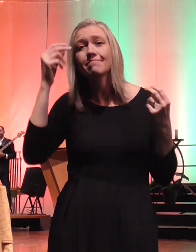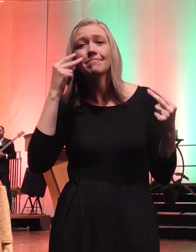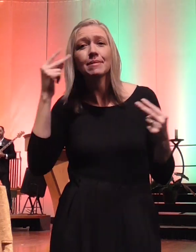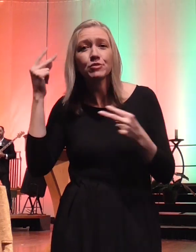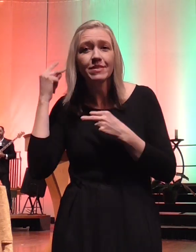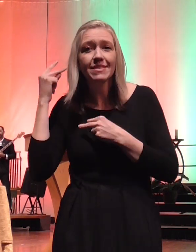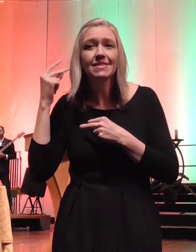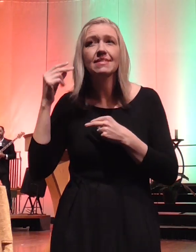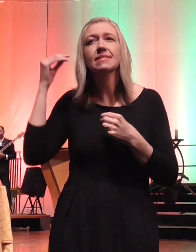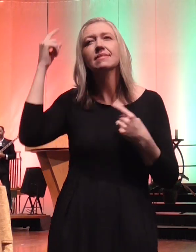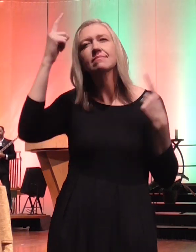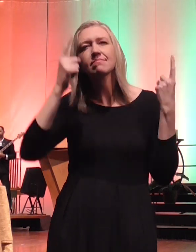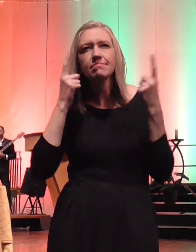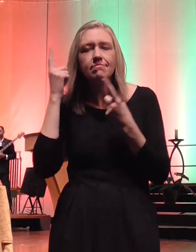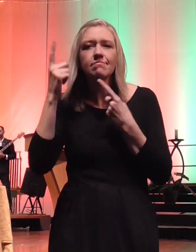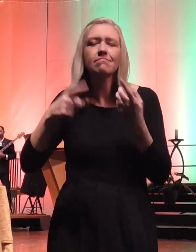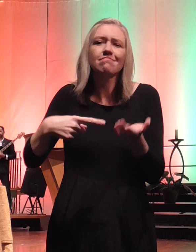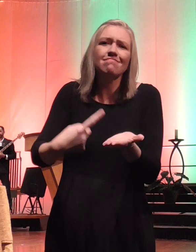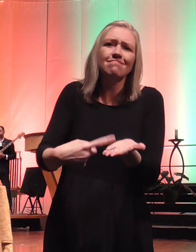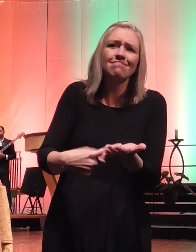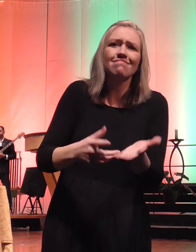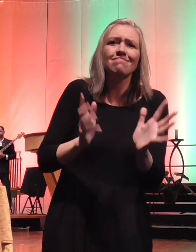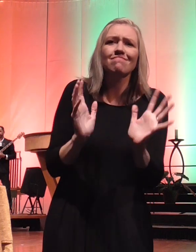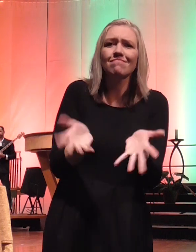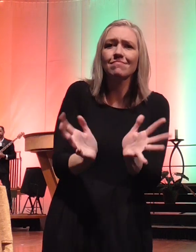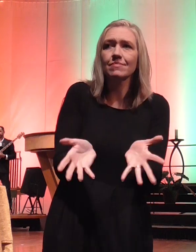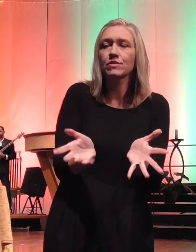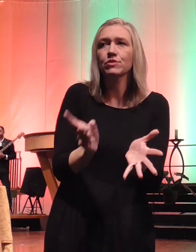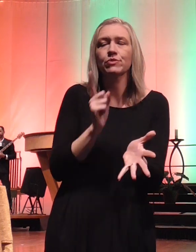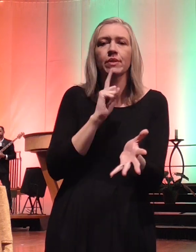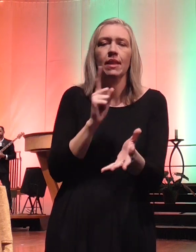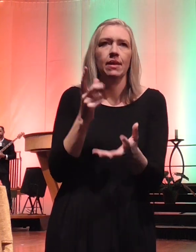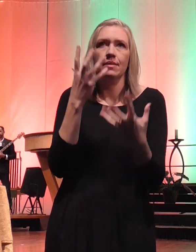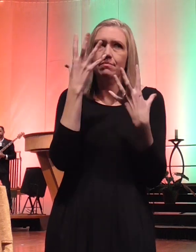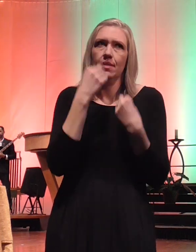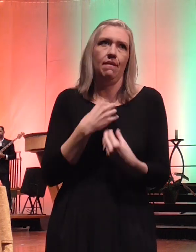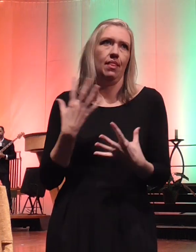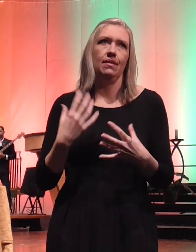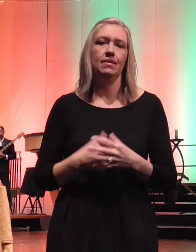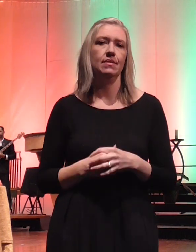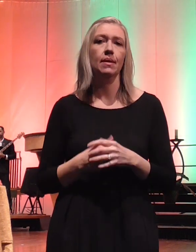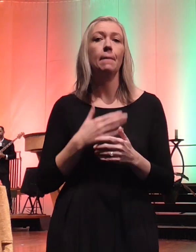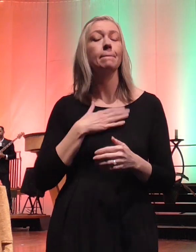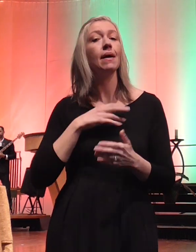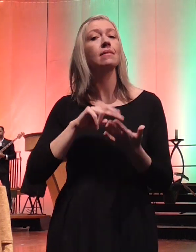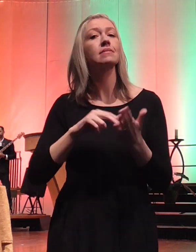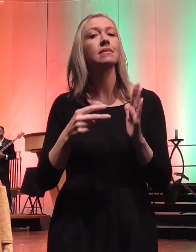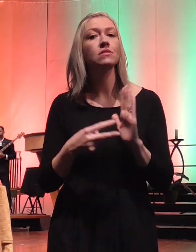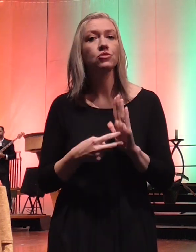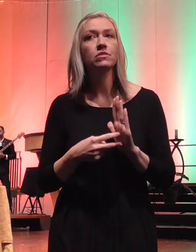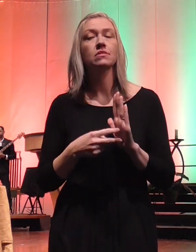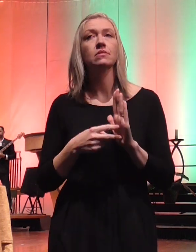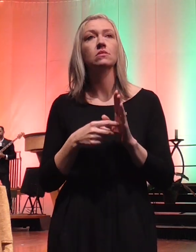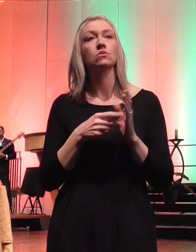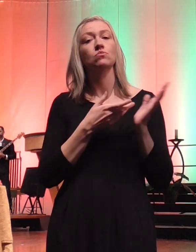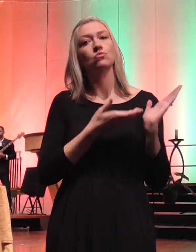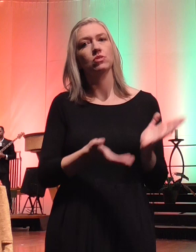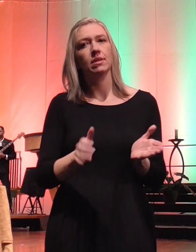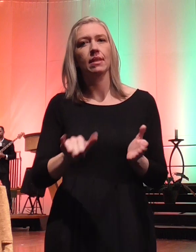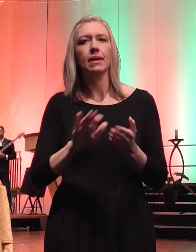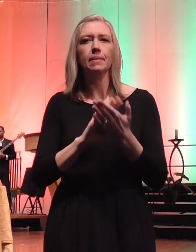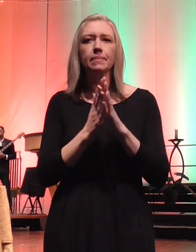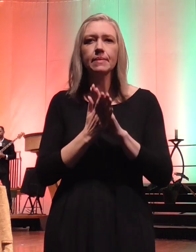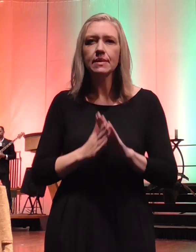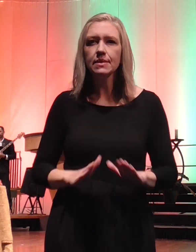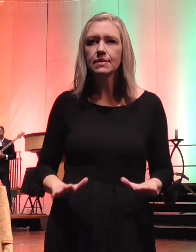and conversation. It's just so lovely. And it is my intention to take the peace